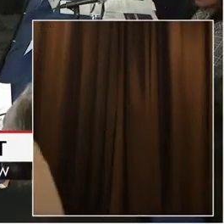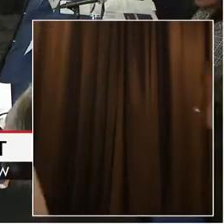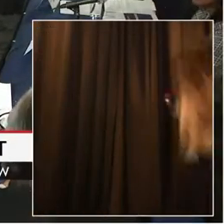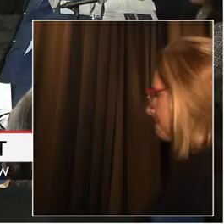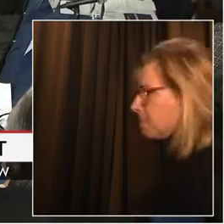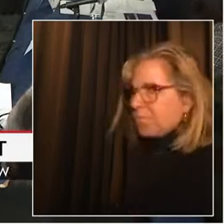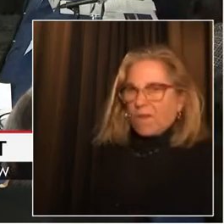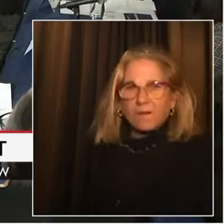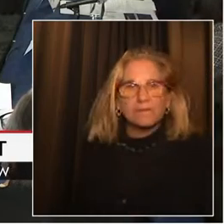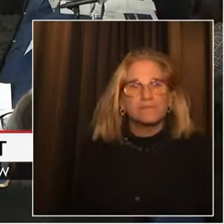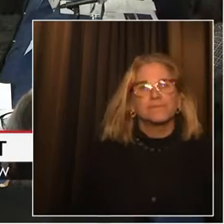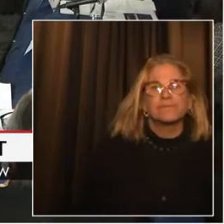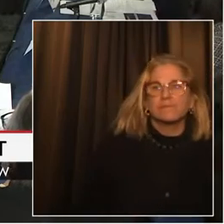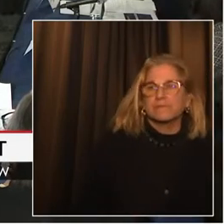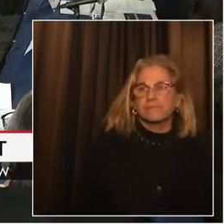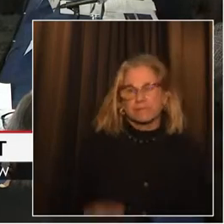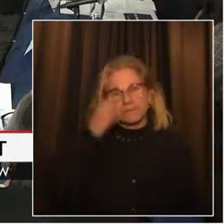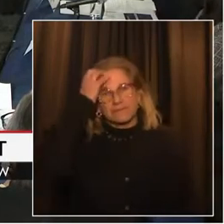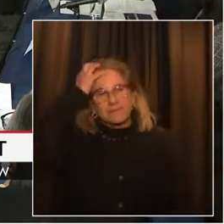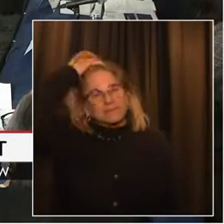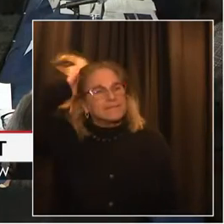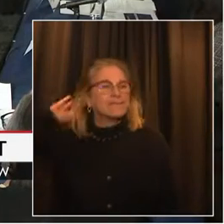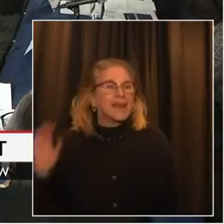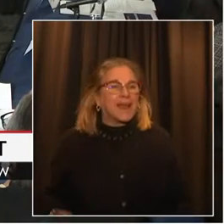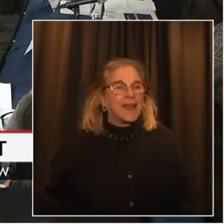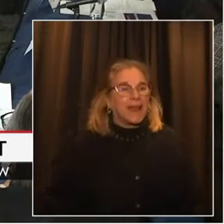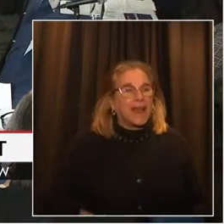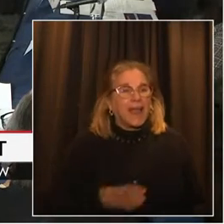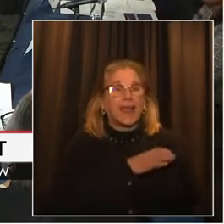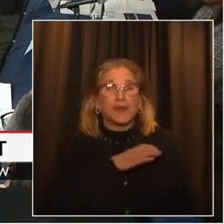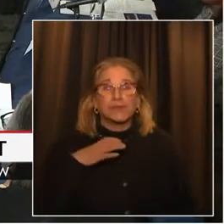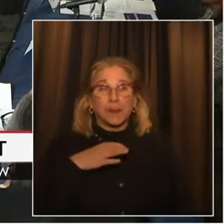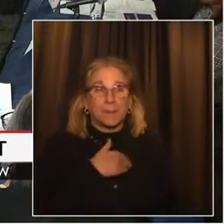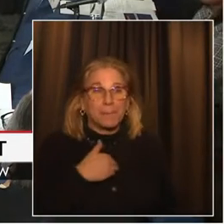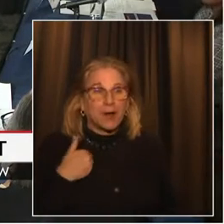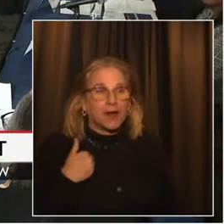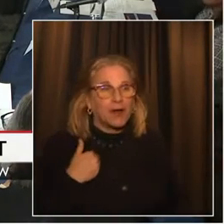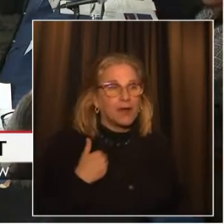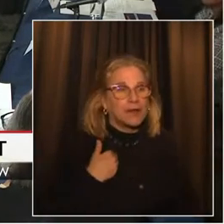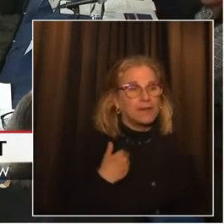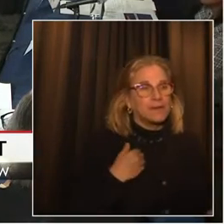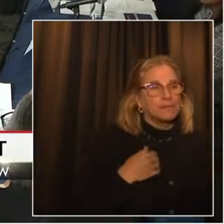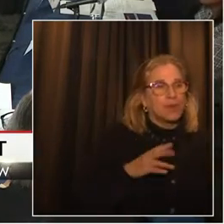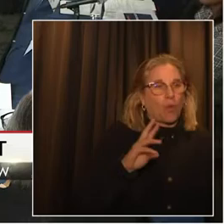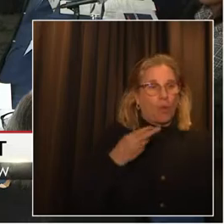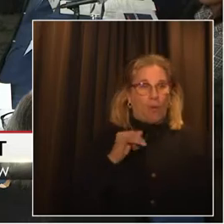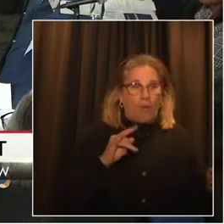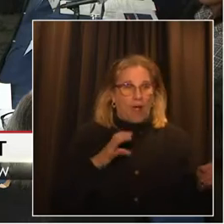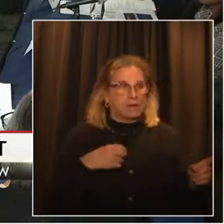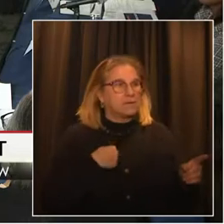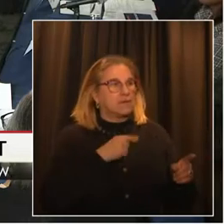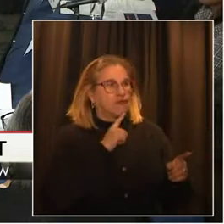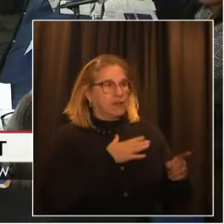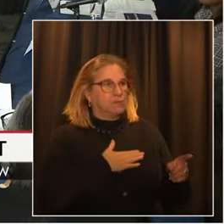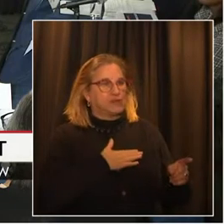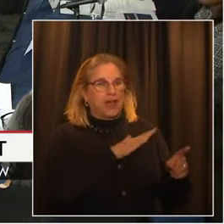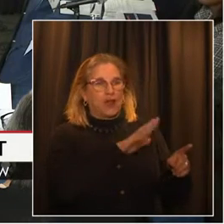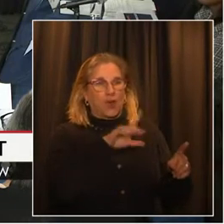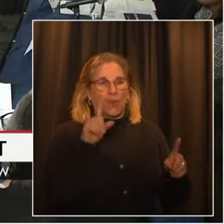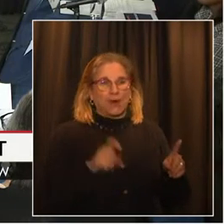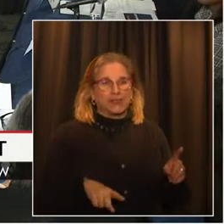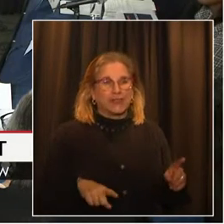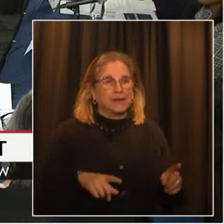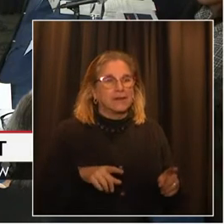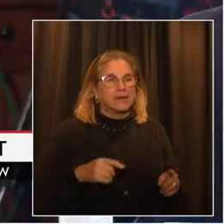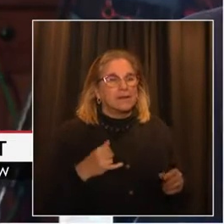Just briefly, I appreciate Councilman White raising the question about an independent authority. It is one of the questions that I actually asked at the roundtable on the future